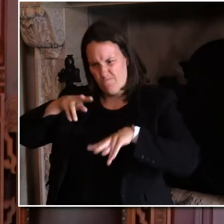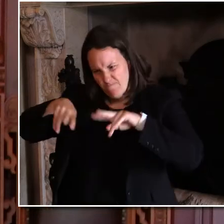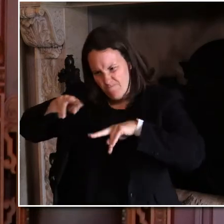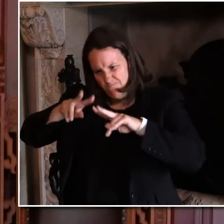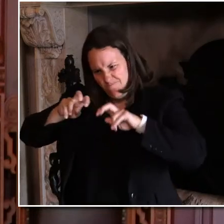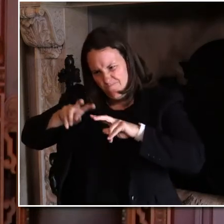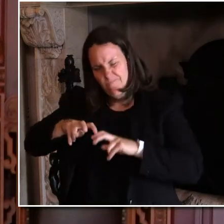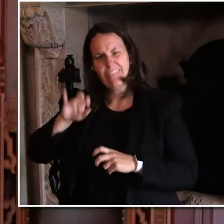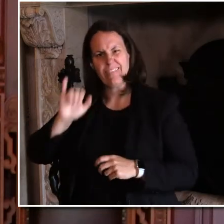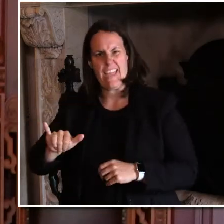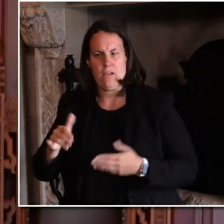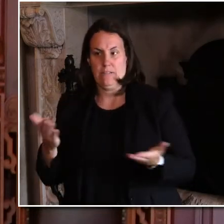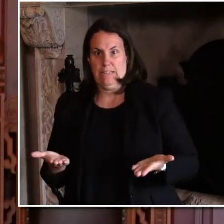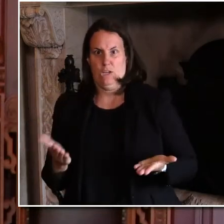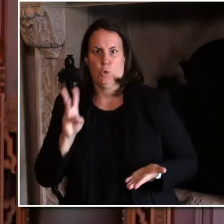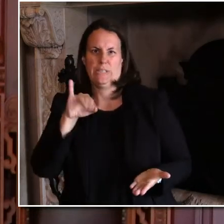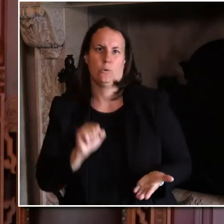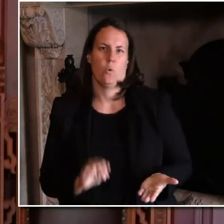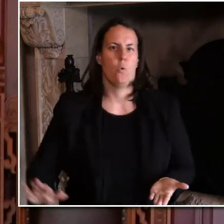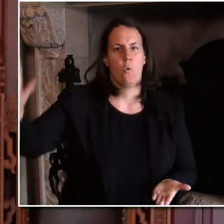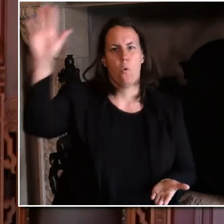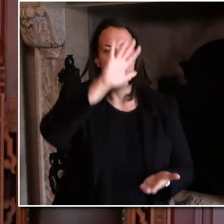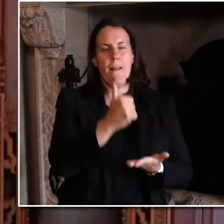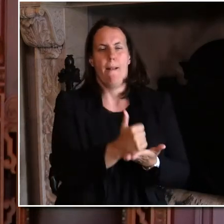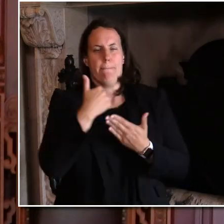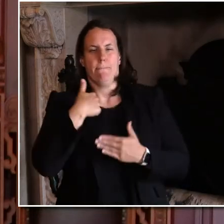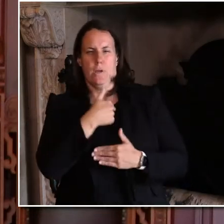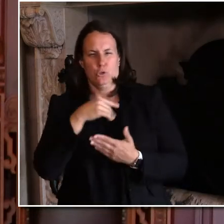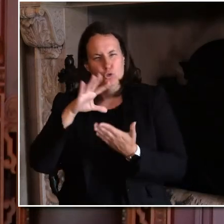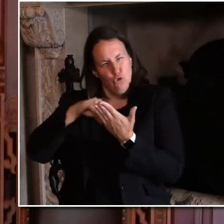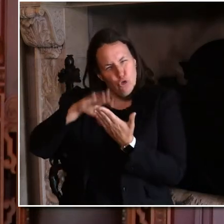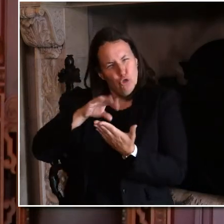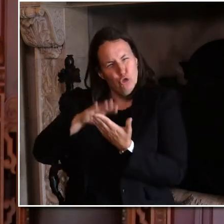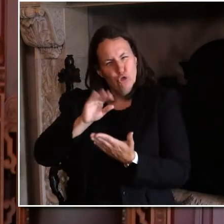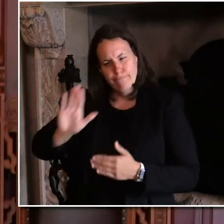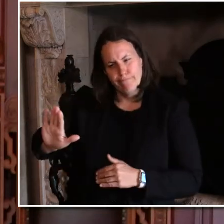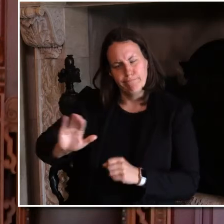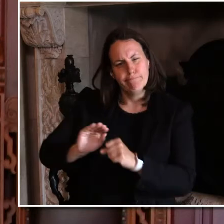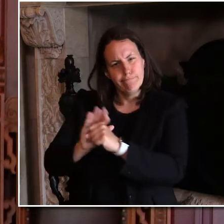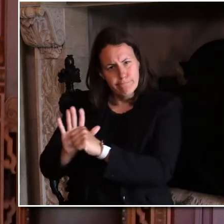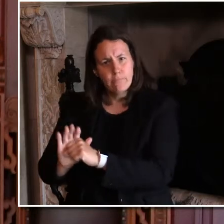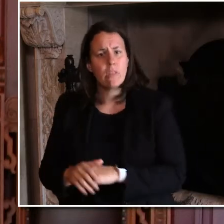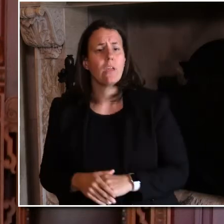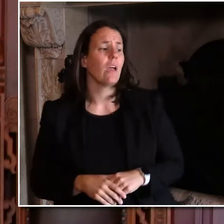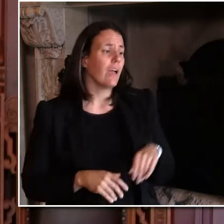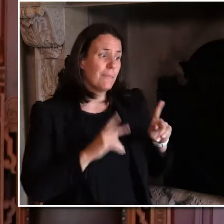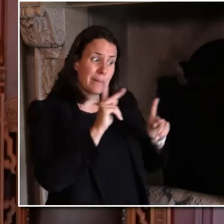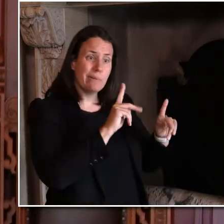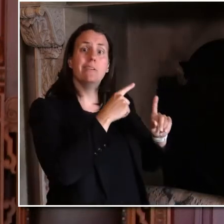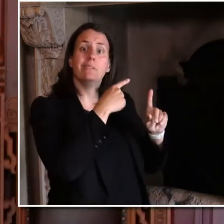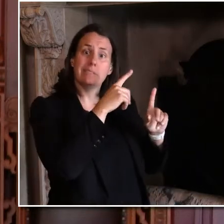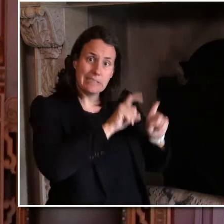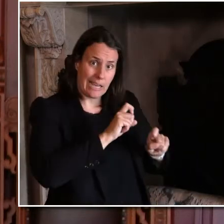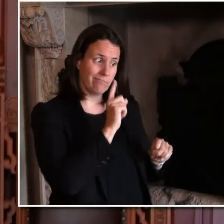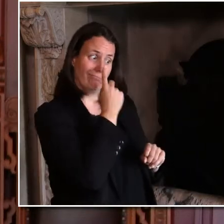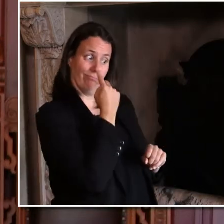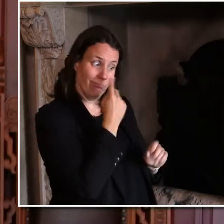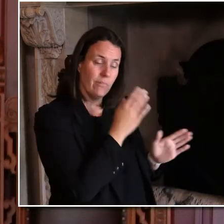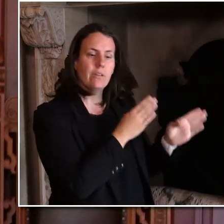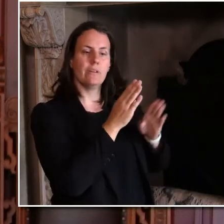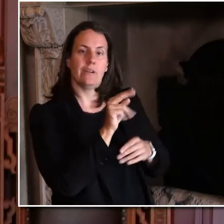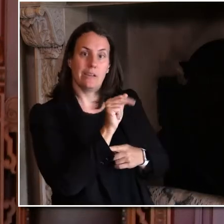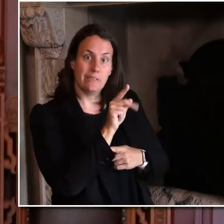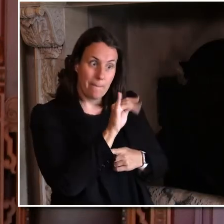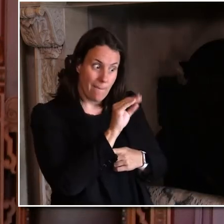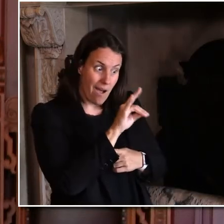another picture to all the other testing that we do to get the most comprehensive understanding of transmission. So the